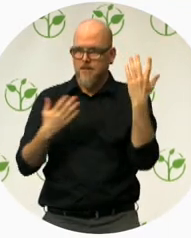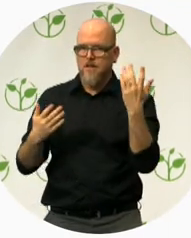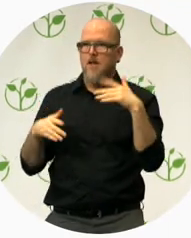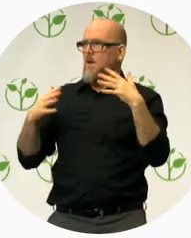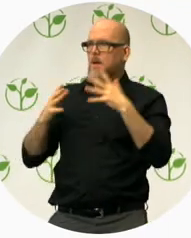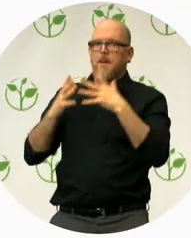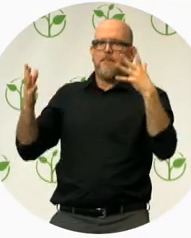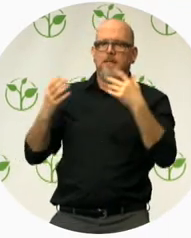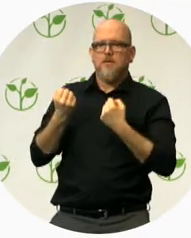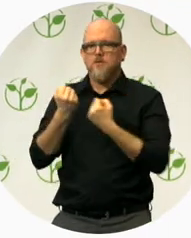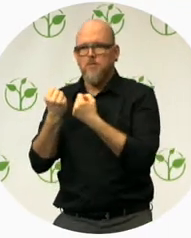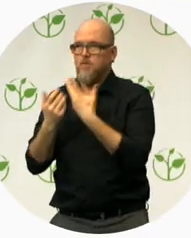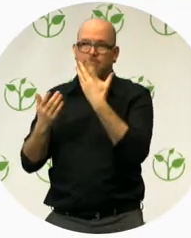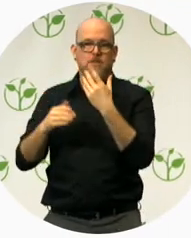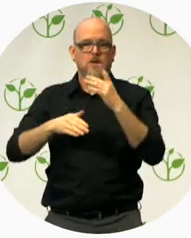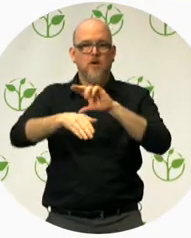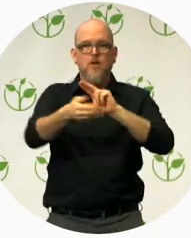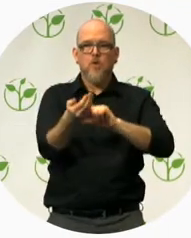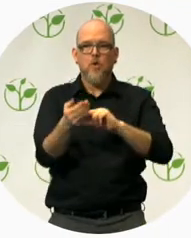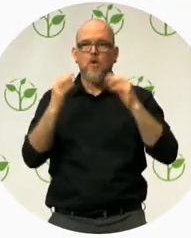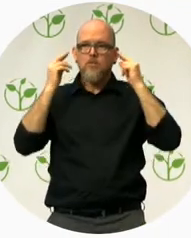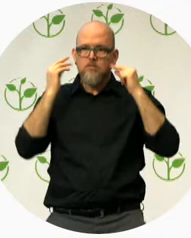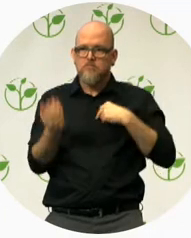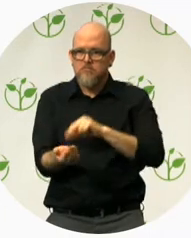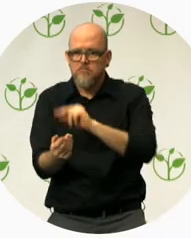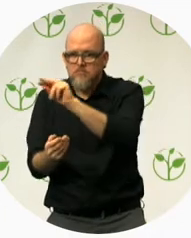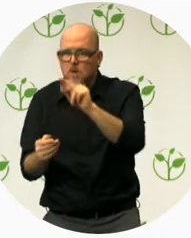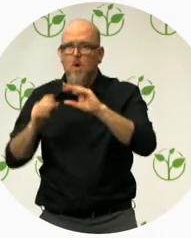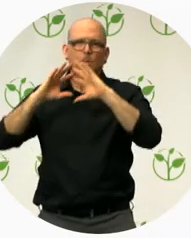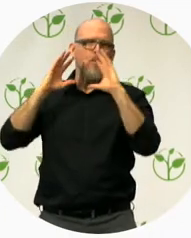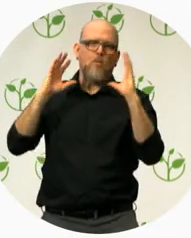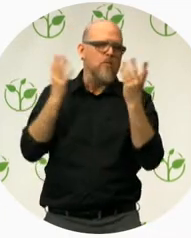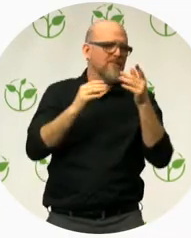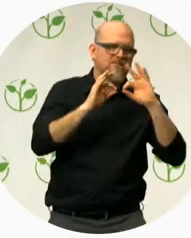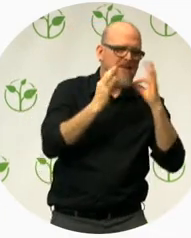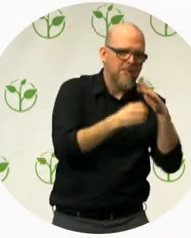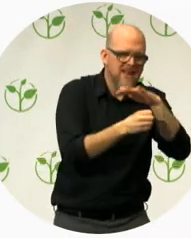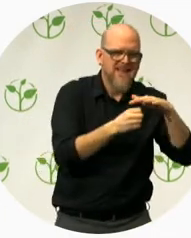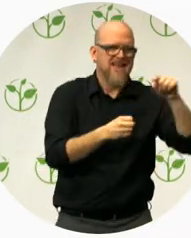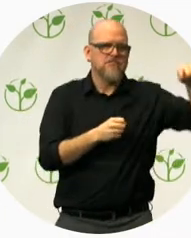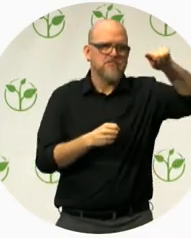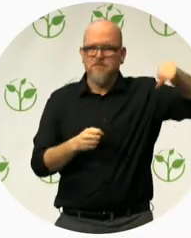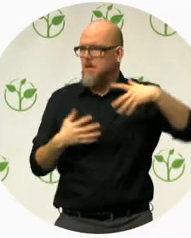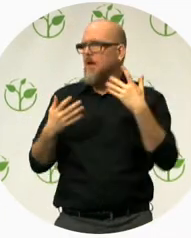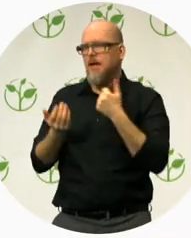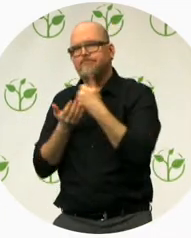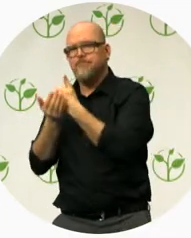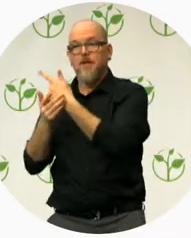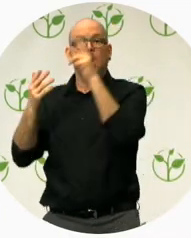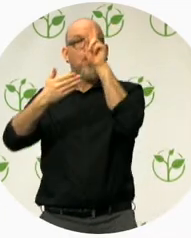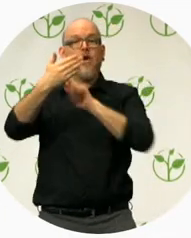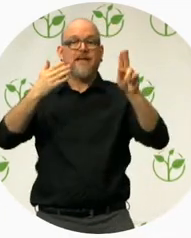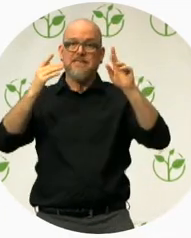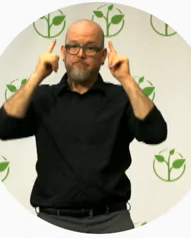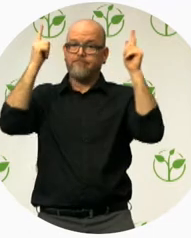friends. And that allowed me to finish my studies. And I started my career as